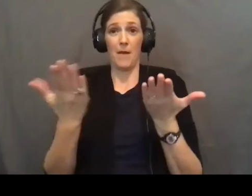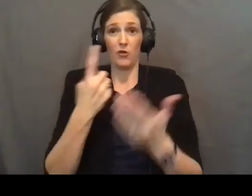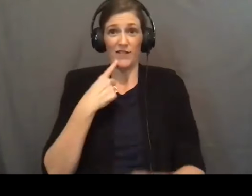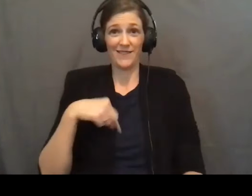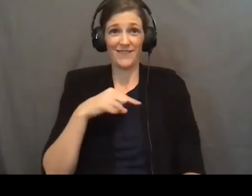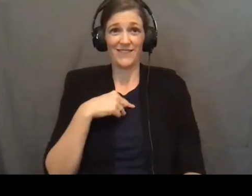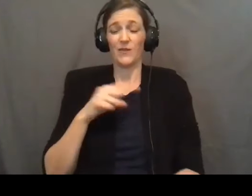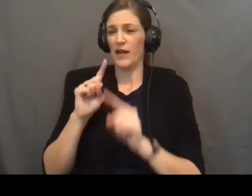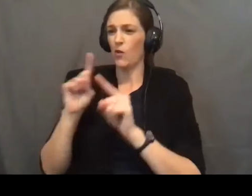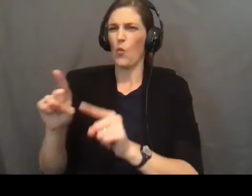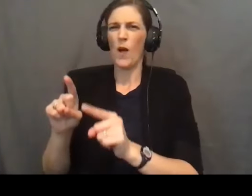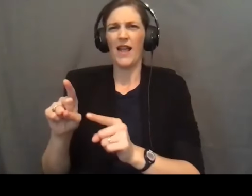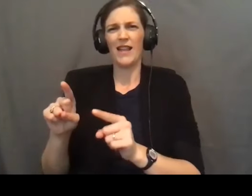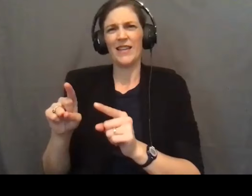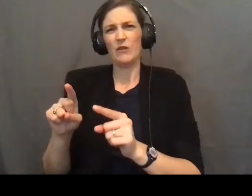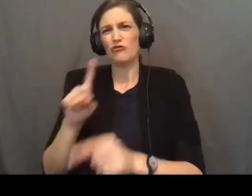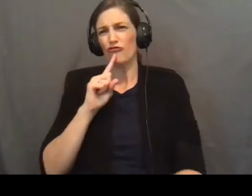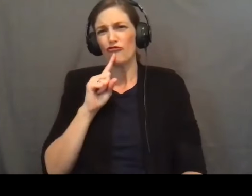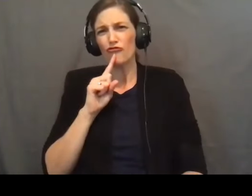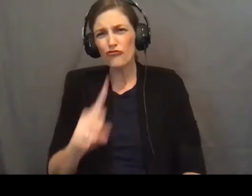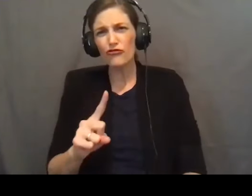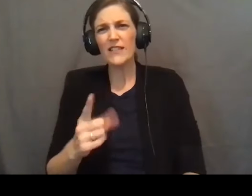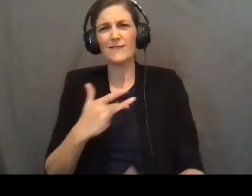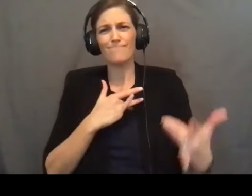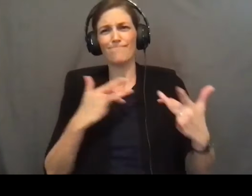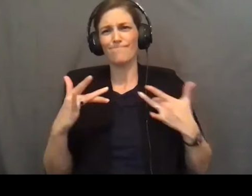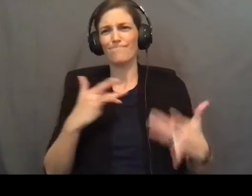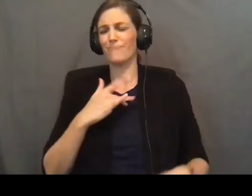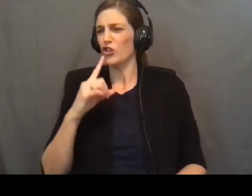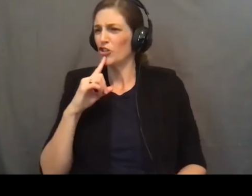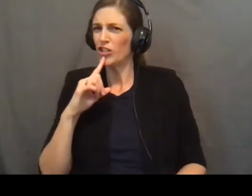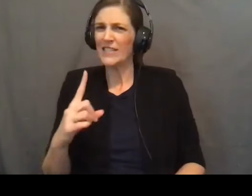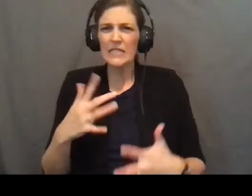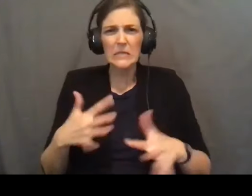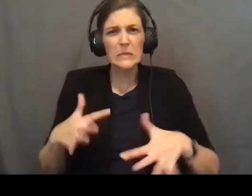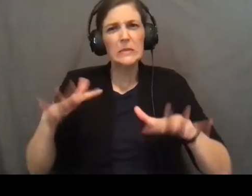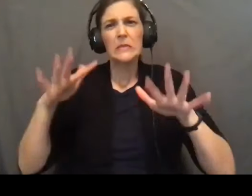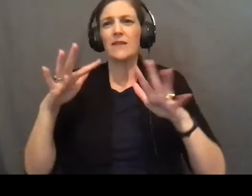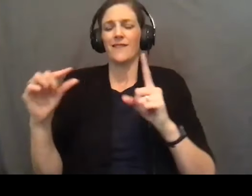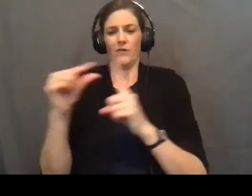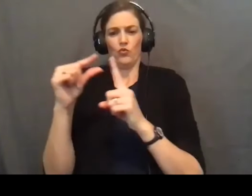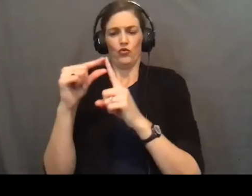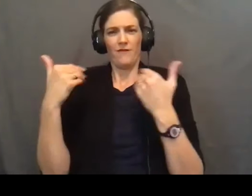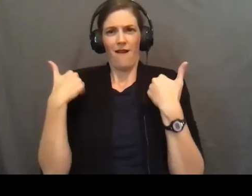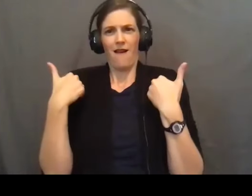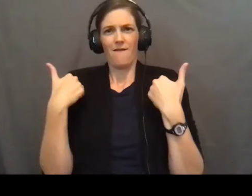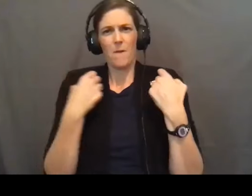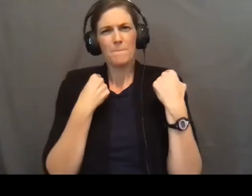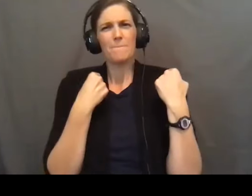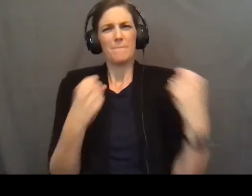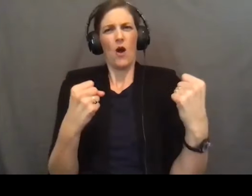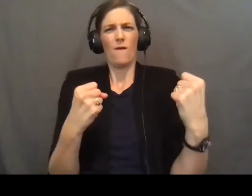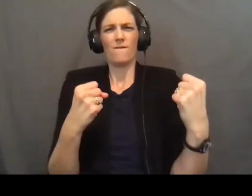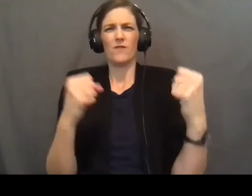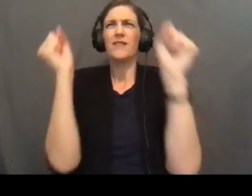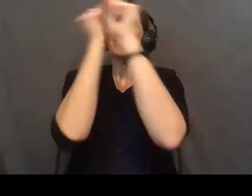when he went, he was deeply troubled. He was greatly distressed. These words have such a powerful image of